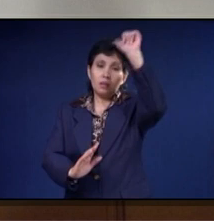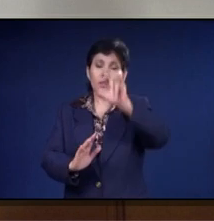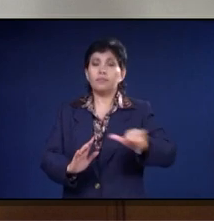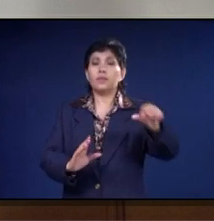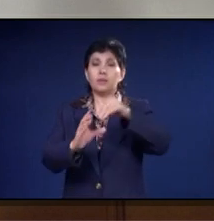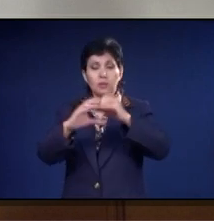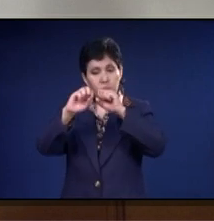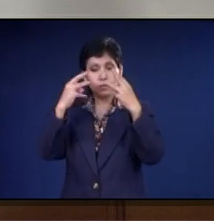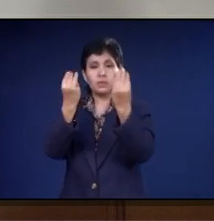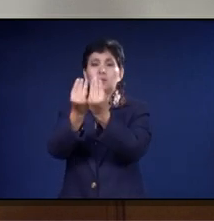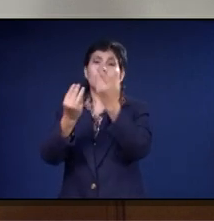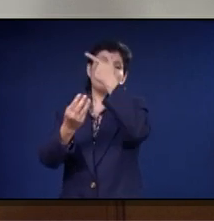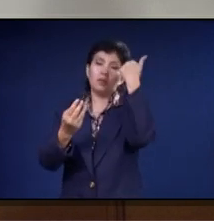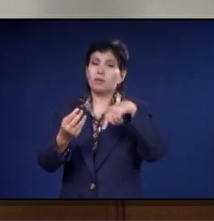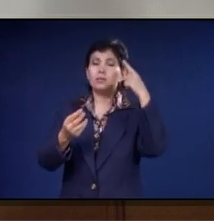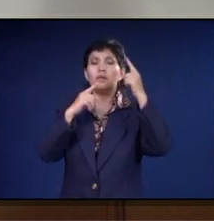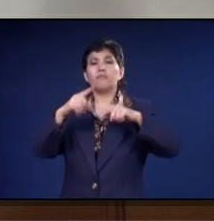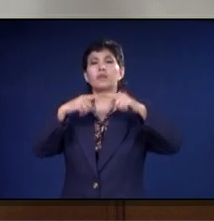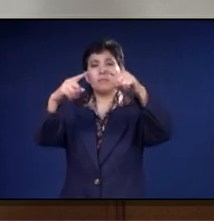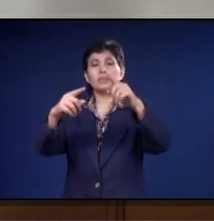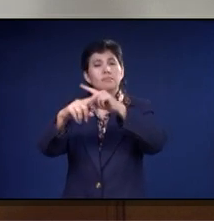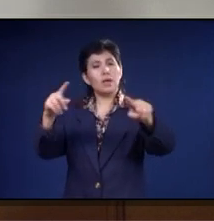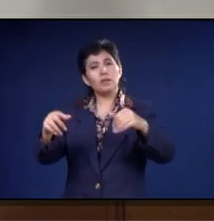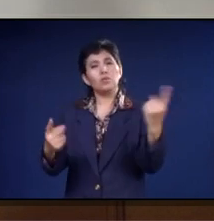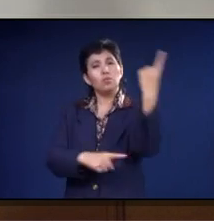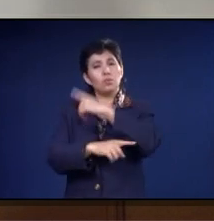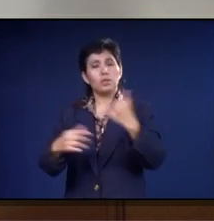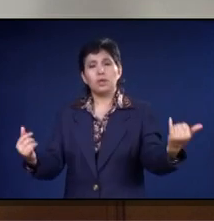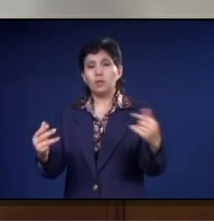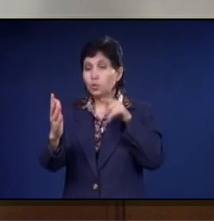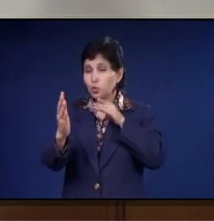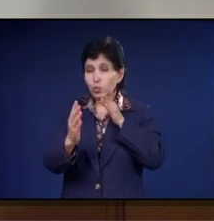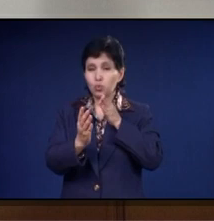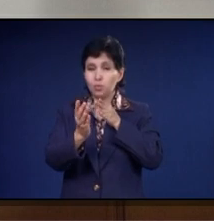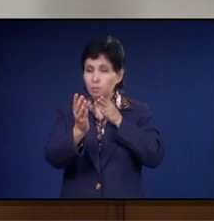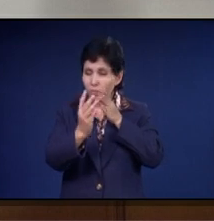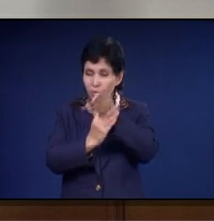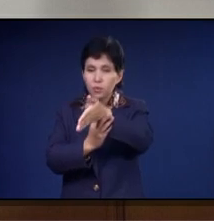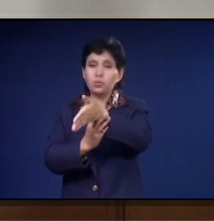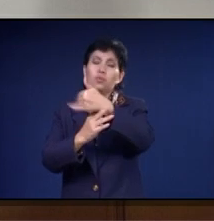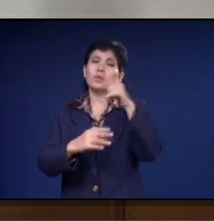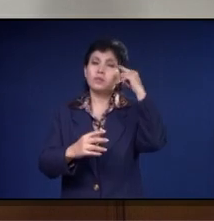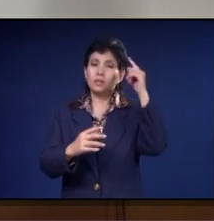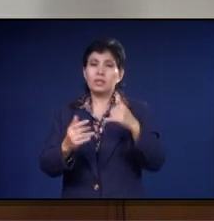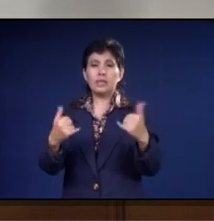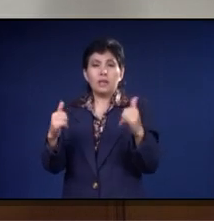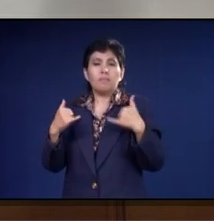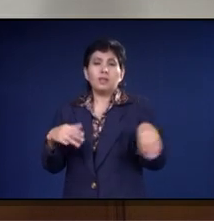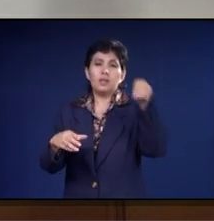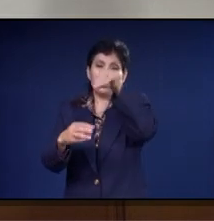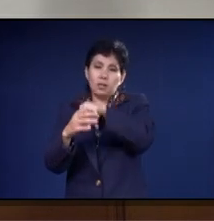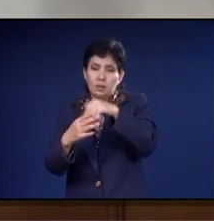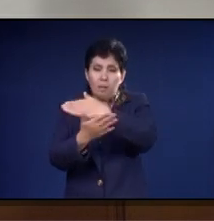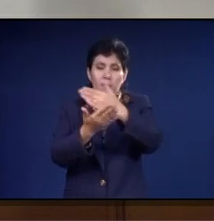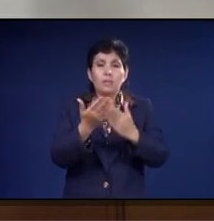society because they know it all. But do they? Sometimes role schemas, it's very effective because they play into